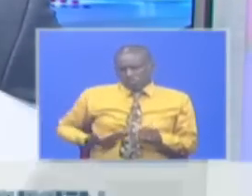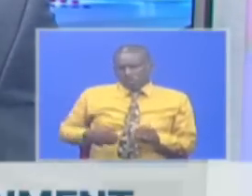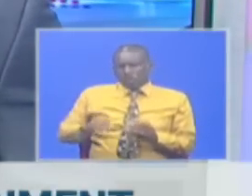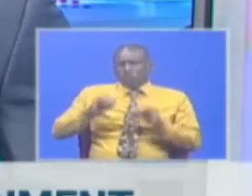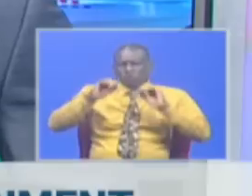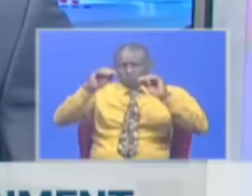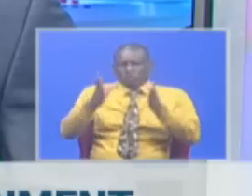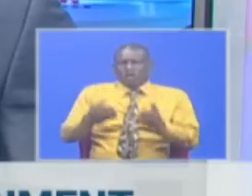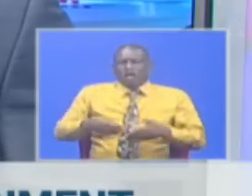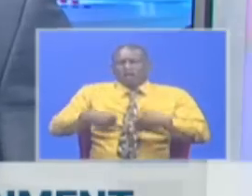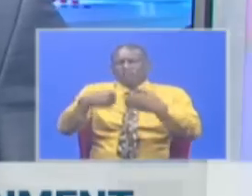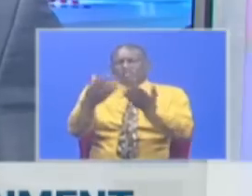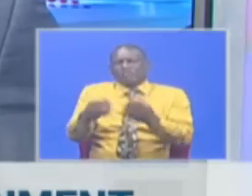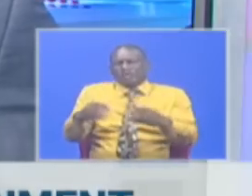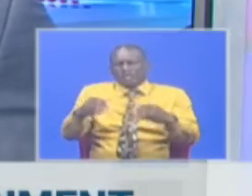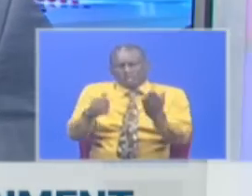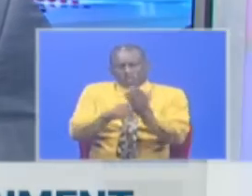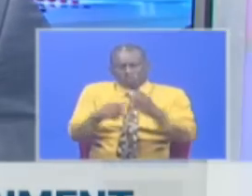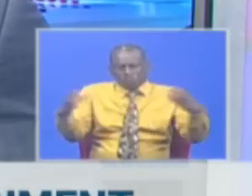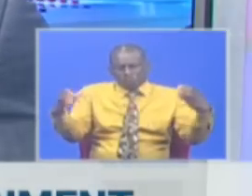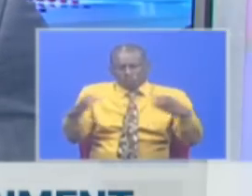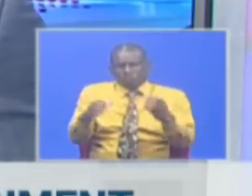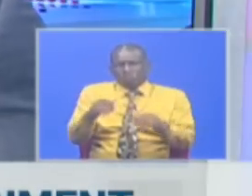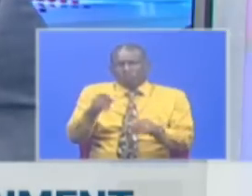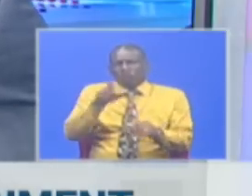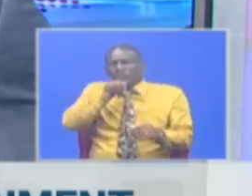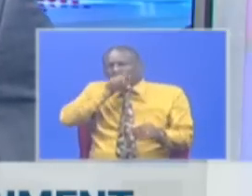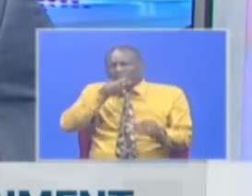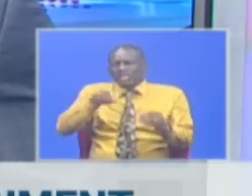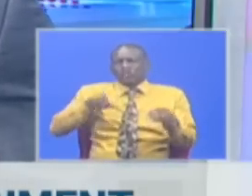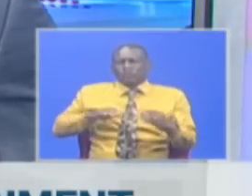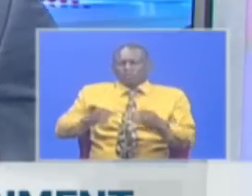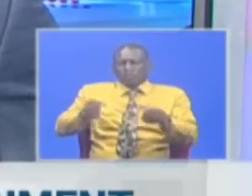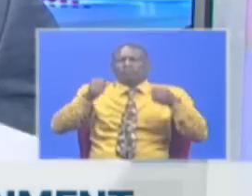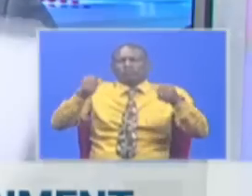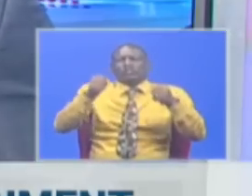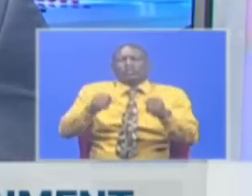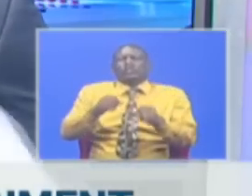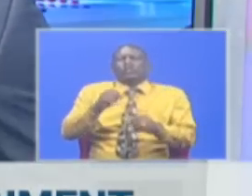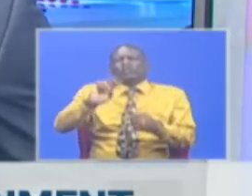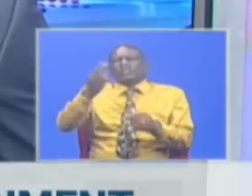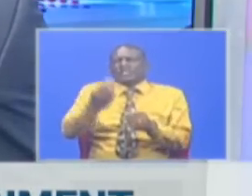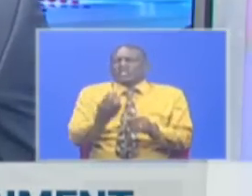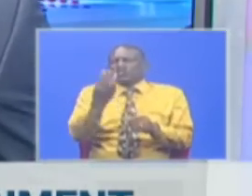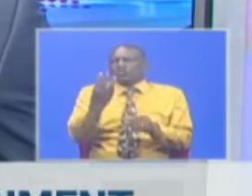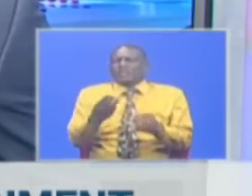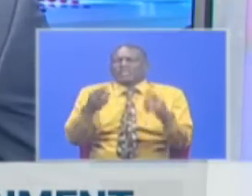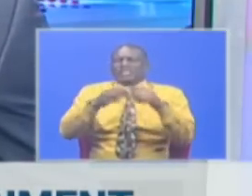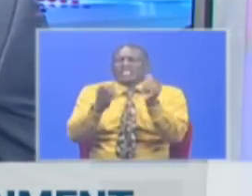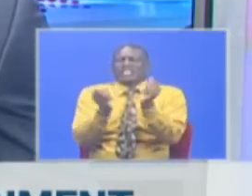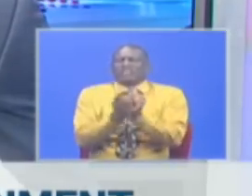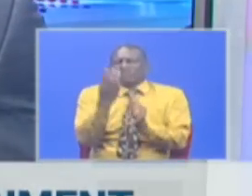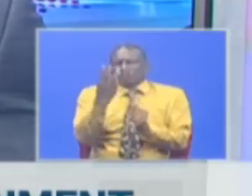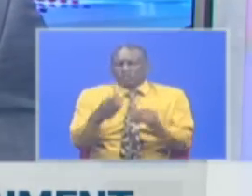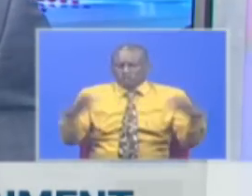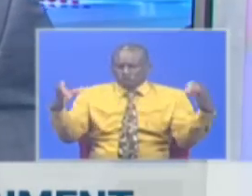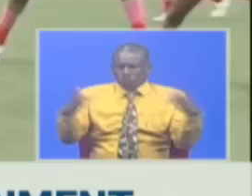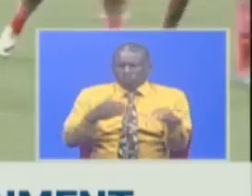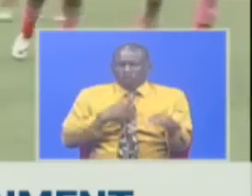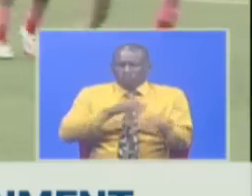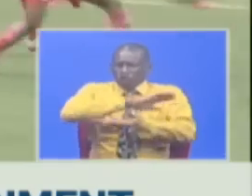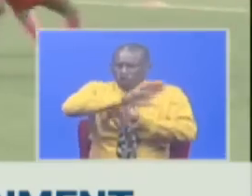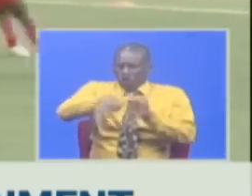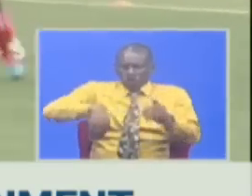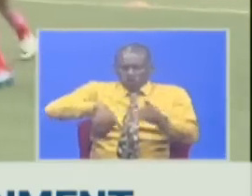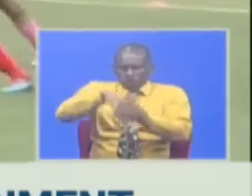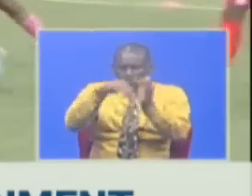released the provisional squad for the Turkish Women Cup scheduled for 2nd of March to 11th of March. The squad has seen all the players who